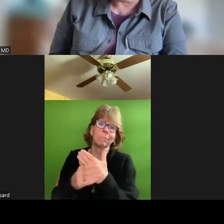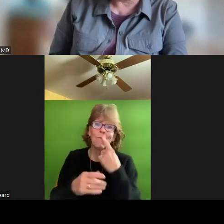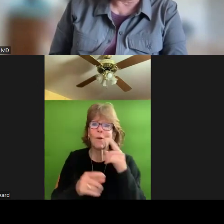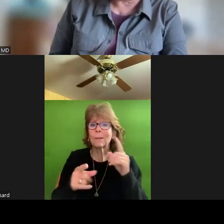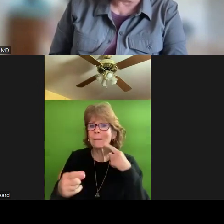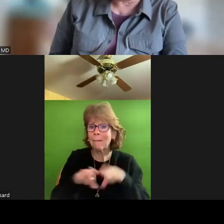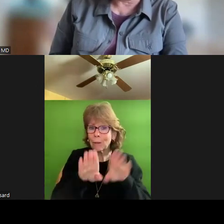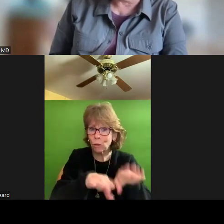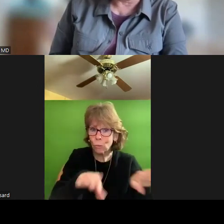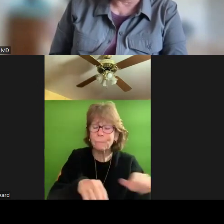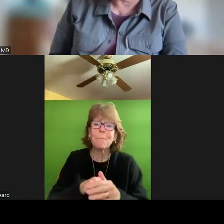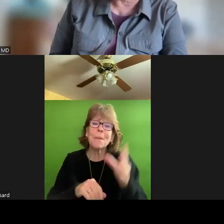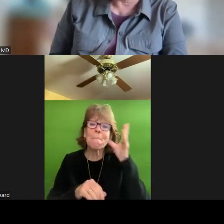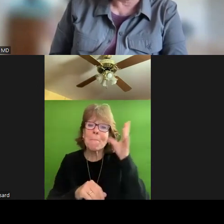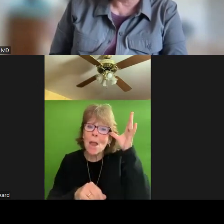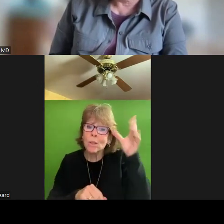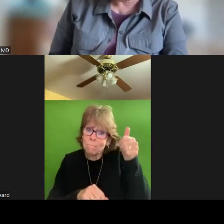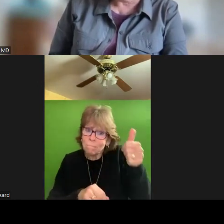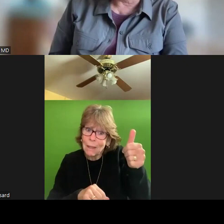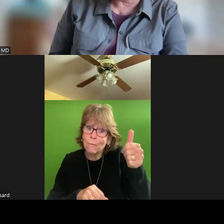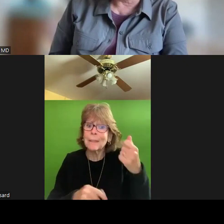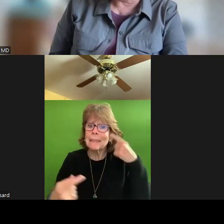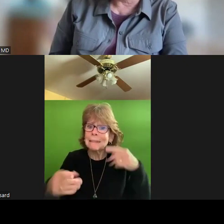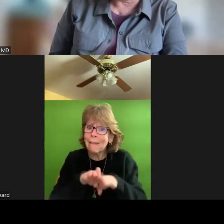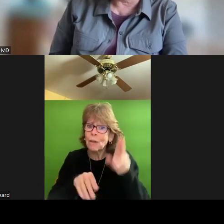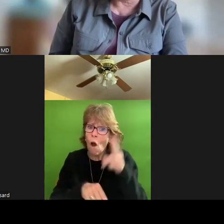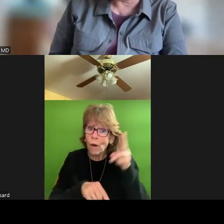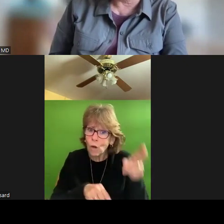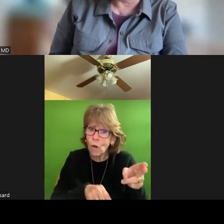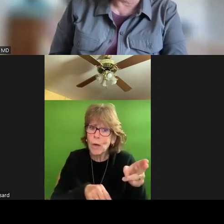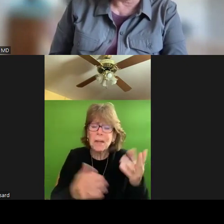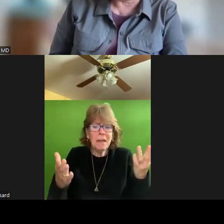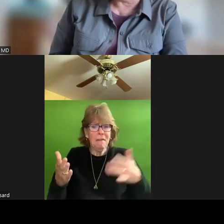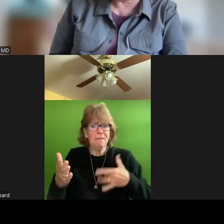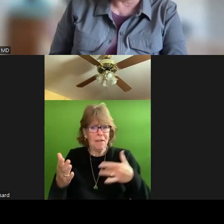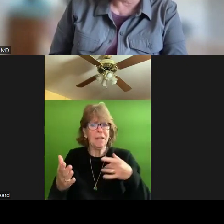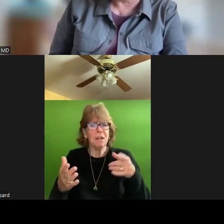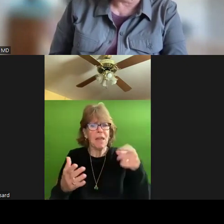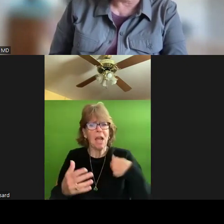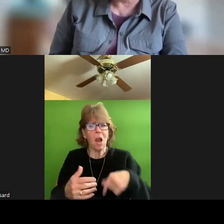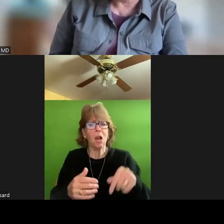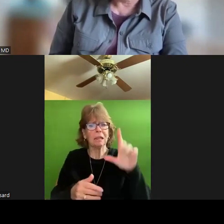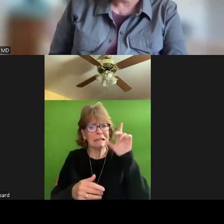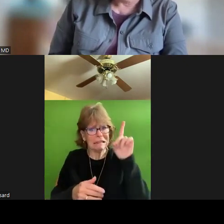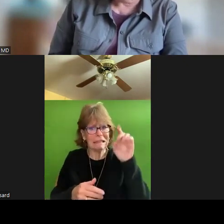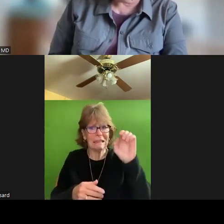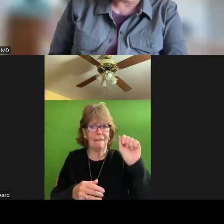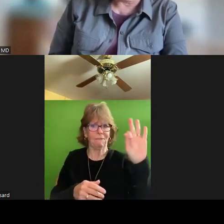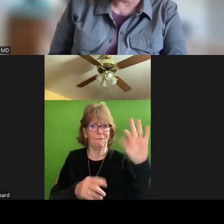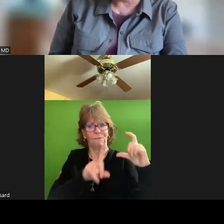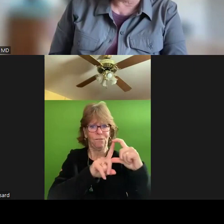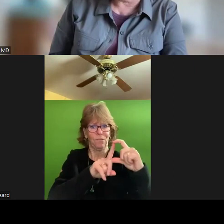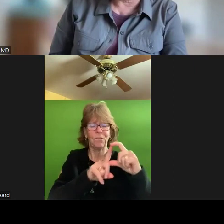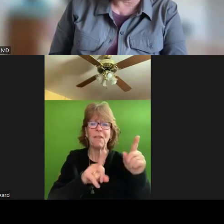or caregivers who are also deaf or hard of hearing may consider themselves culturally deaf and value ASL. They may